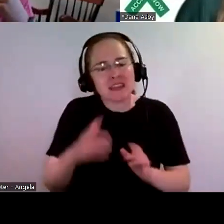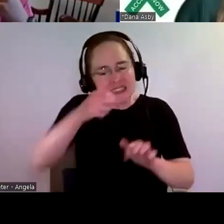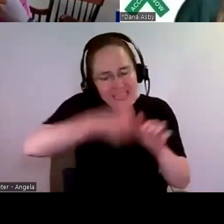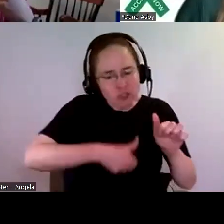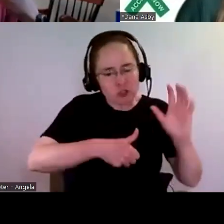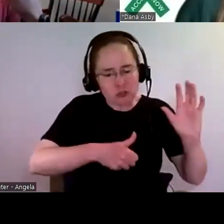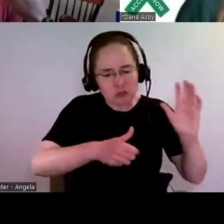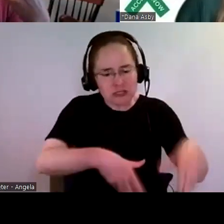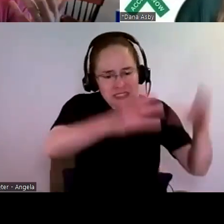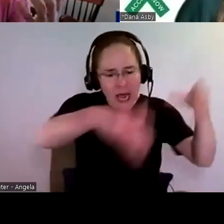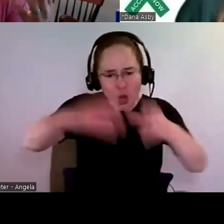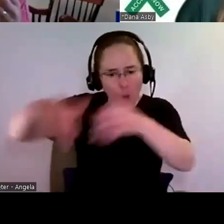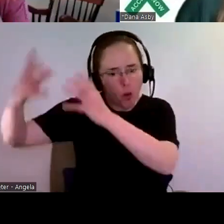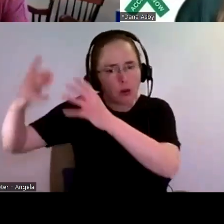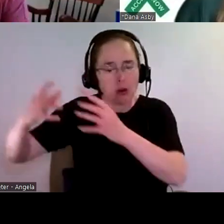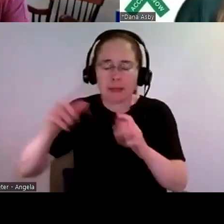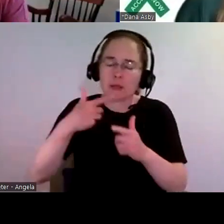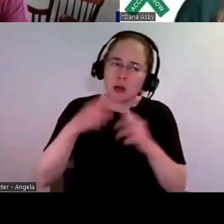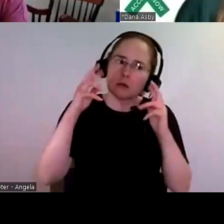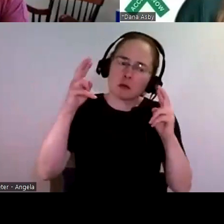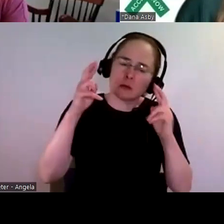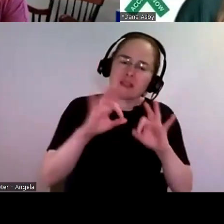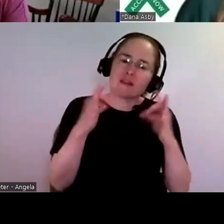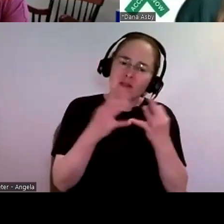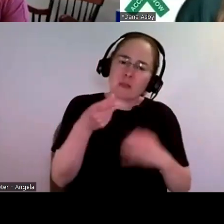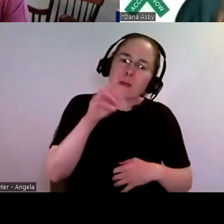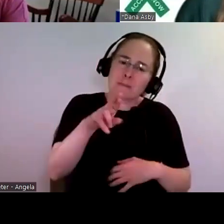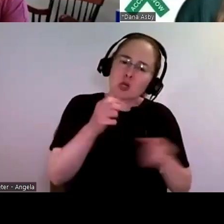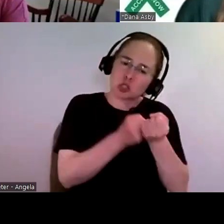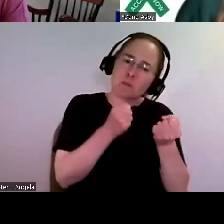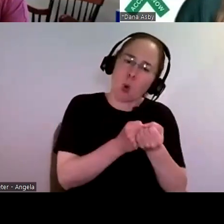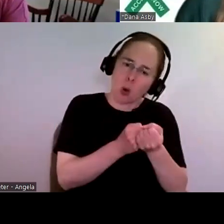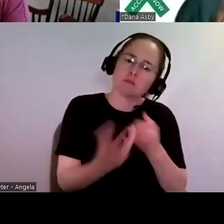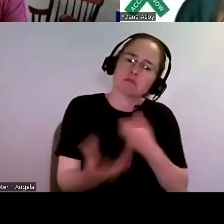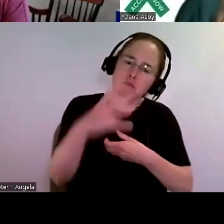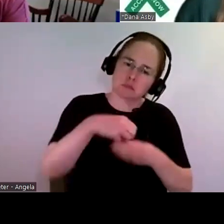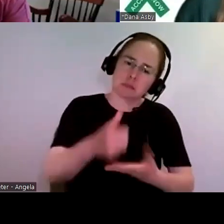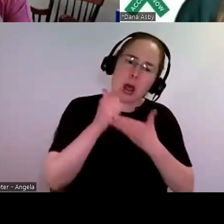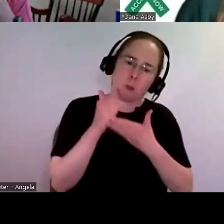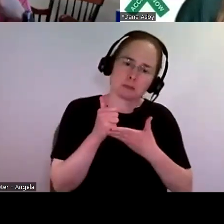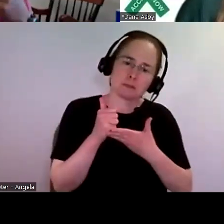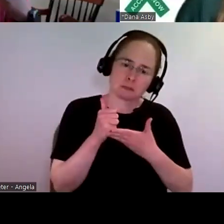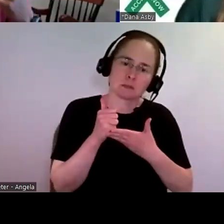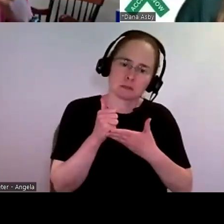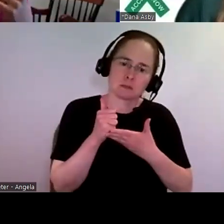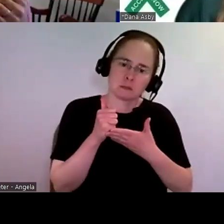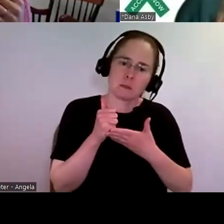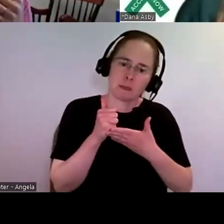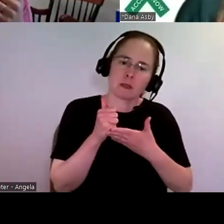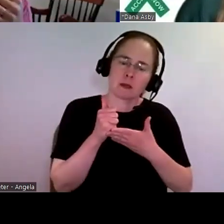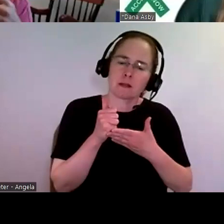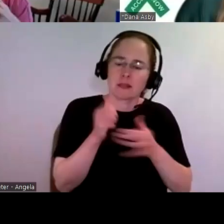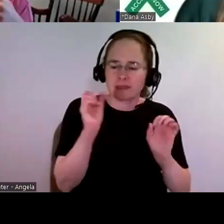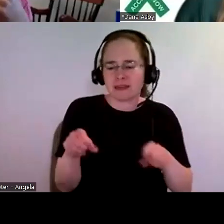then again, ideally, that family peer support comes in, because they can give you that roadmap of